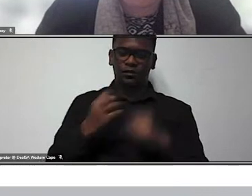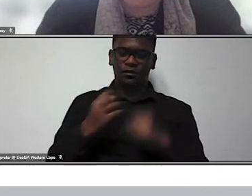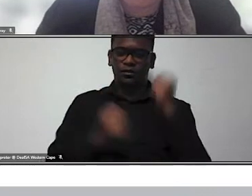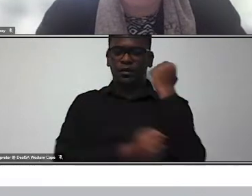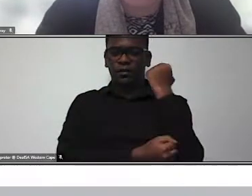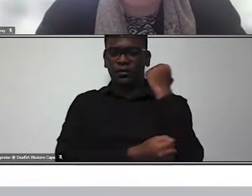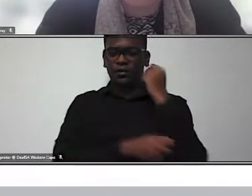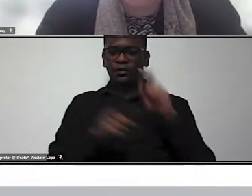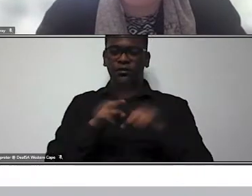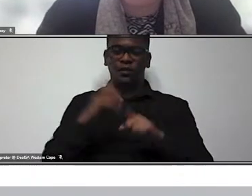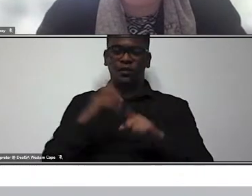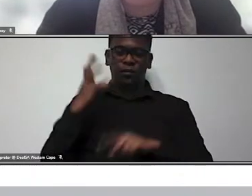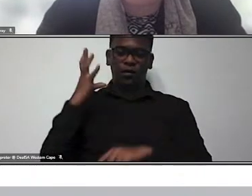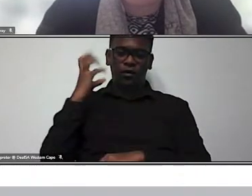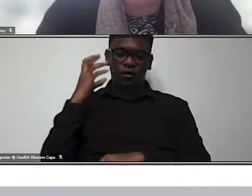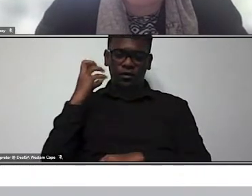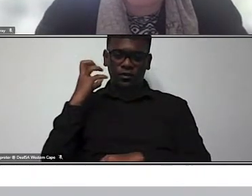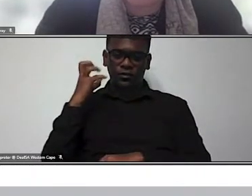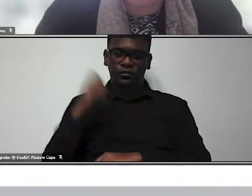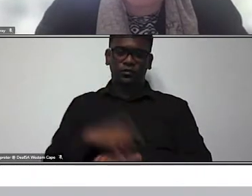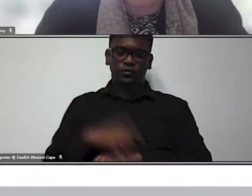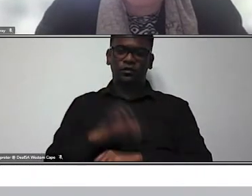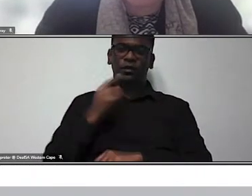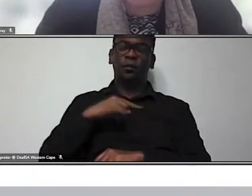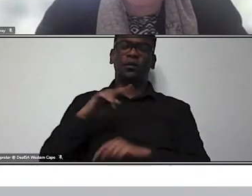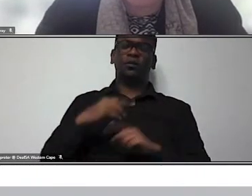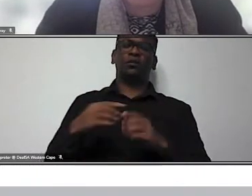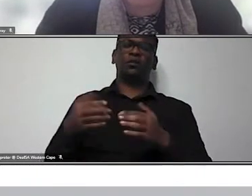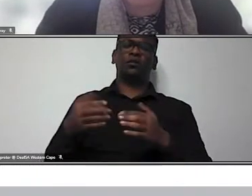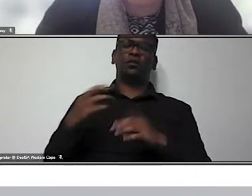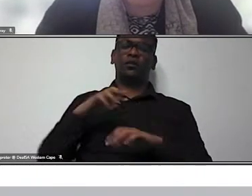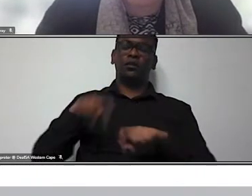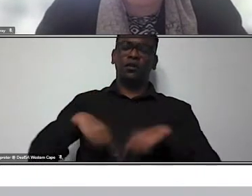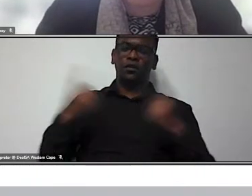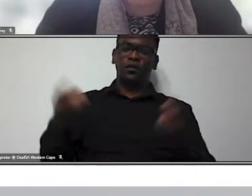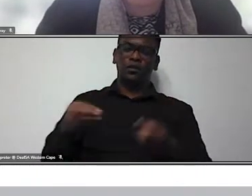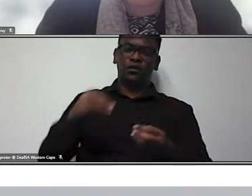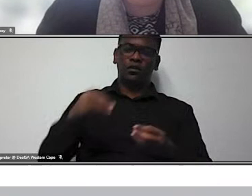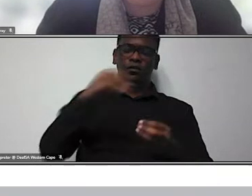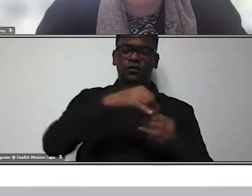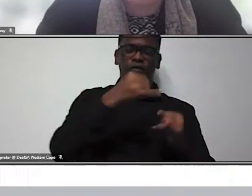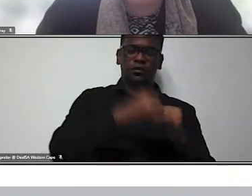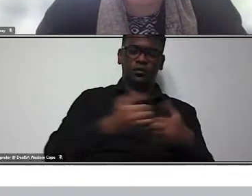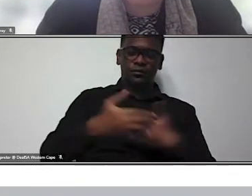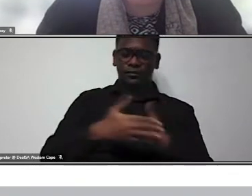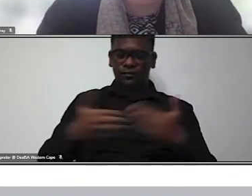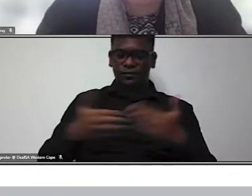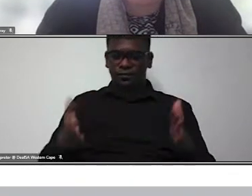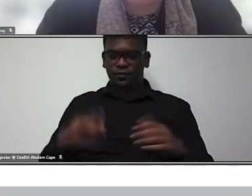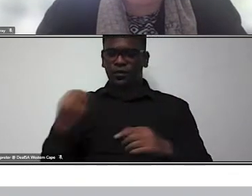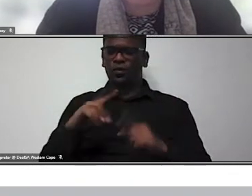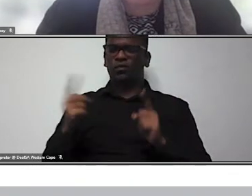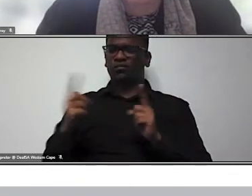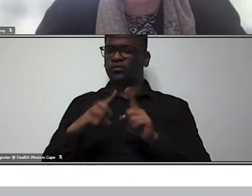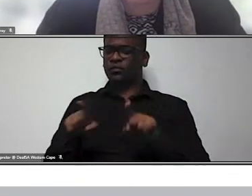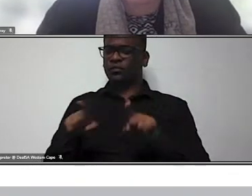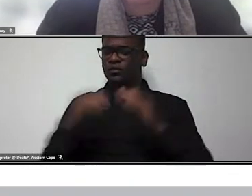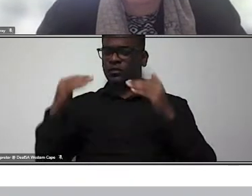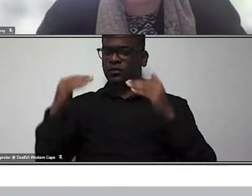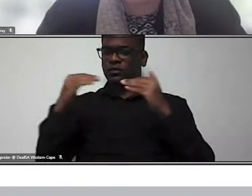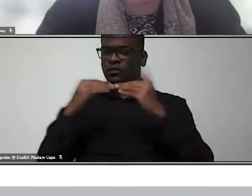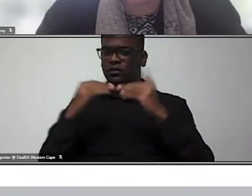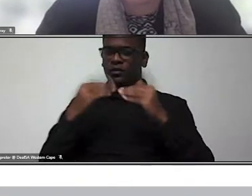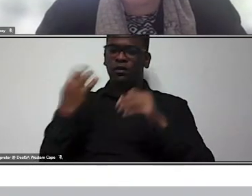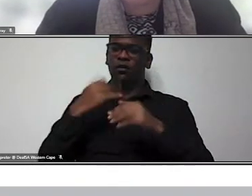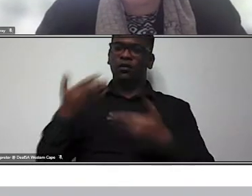oranges, but because they're not suitable to fit into a carton, or they don't meet the requirements of the importers on the other side. So